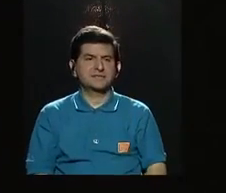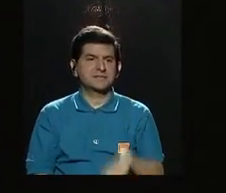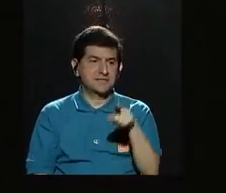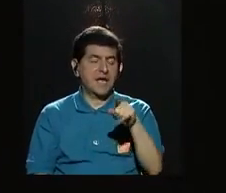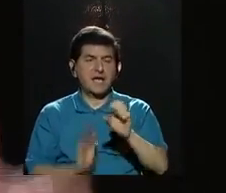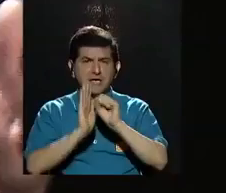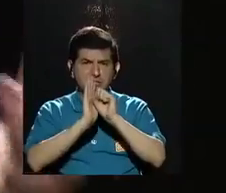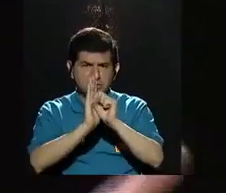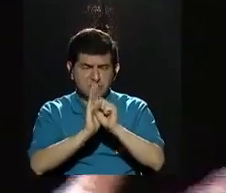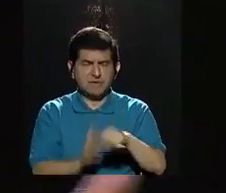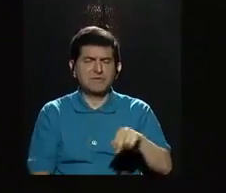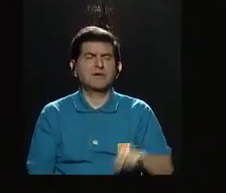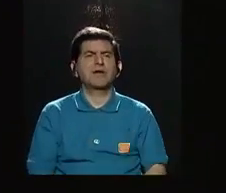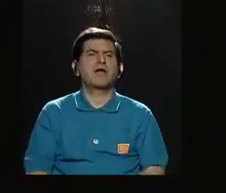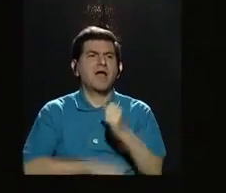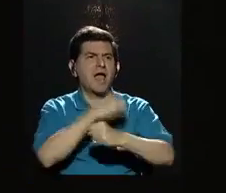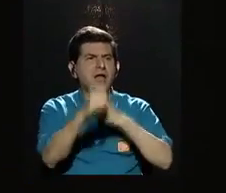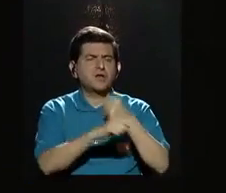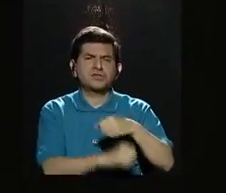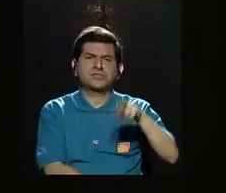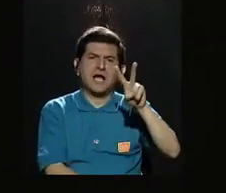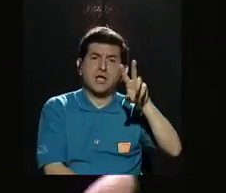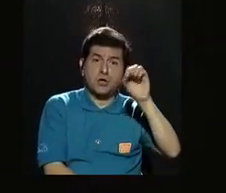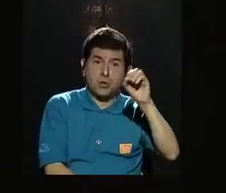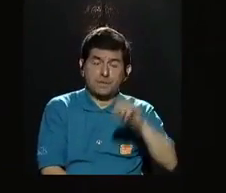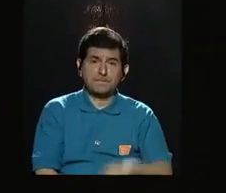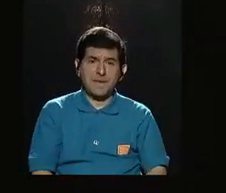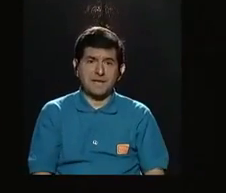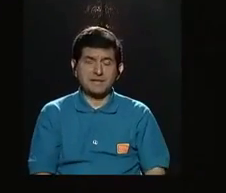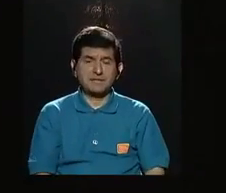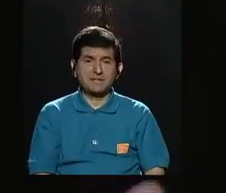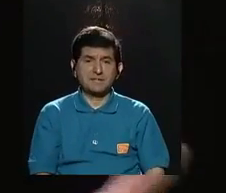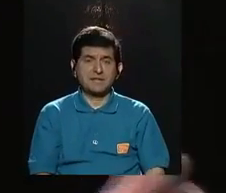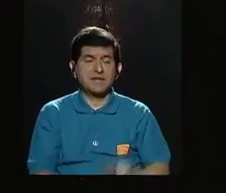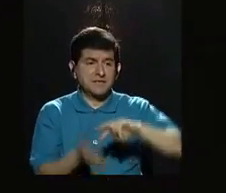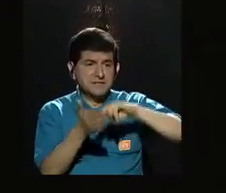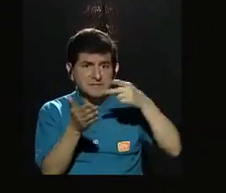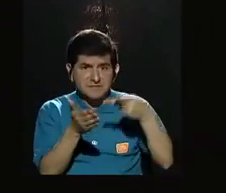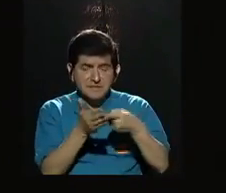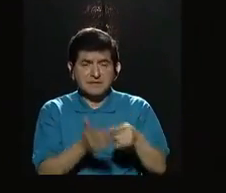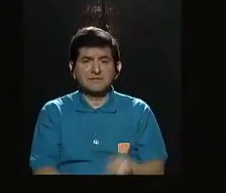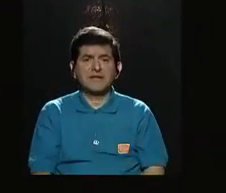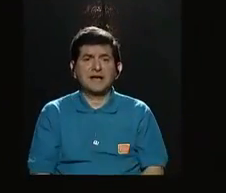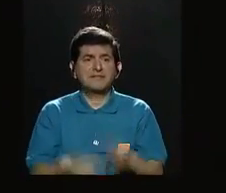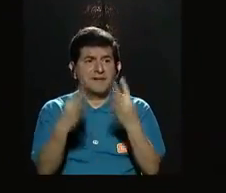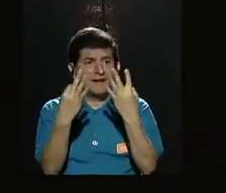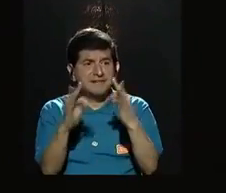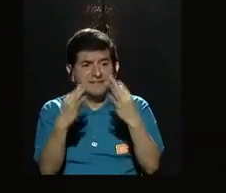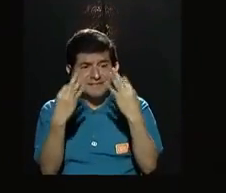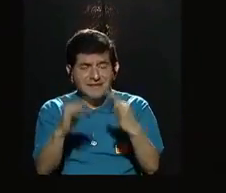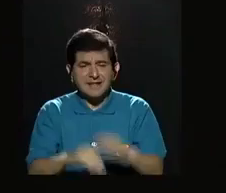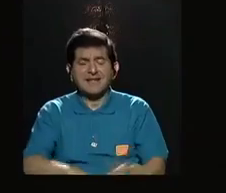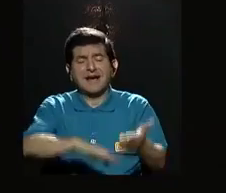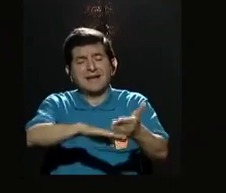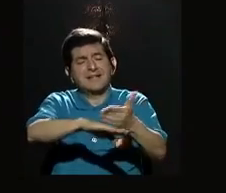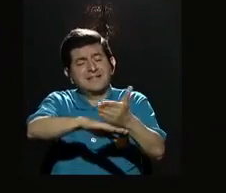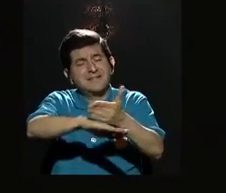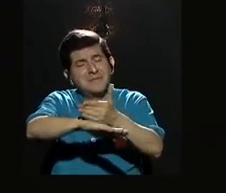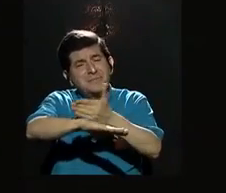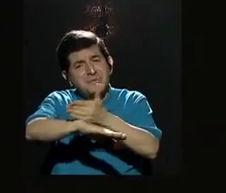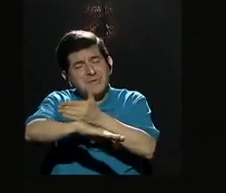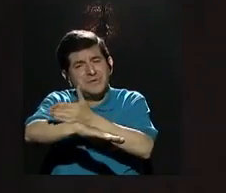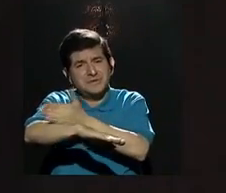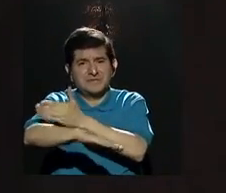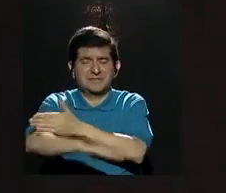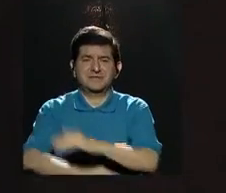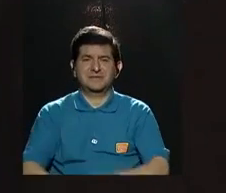so was, "Lifting as we climb, lifting as we climb."